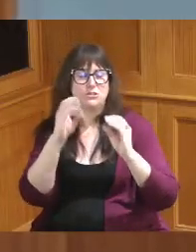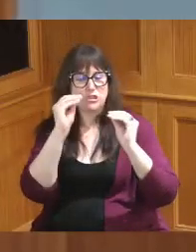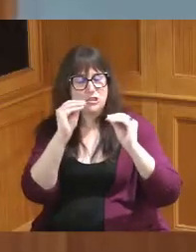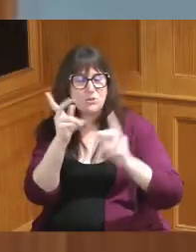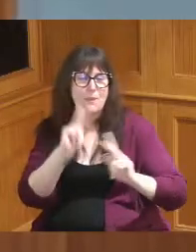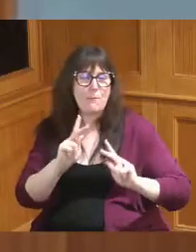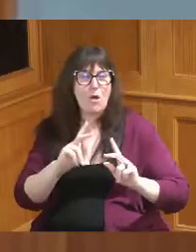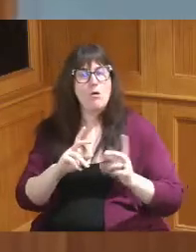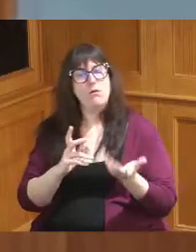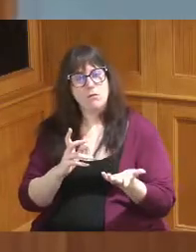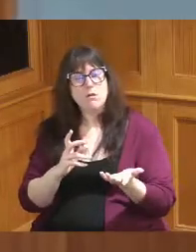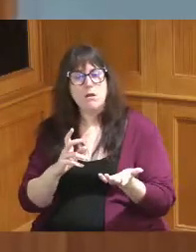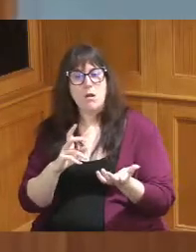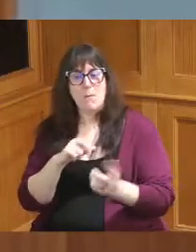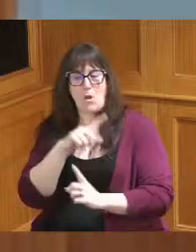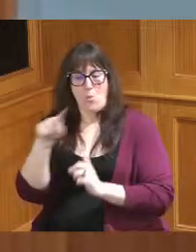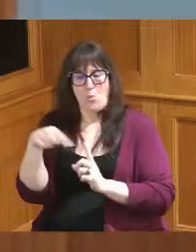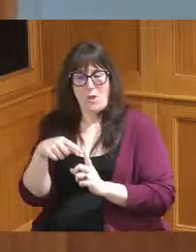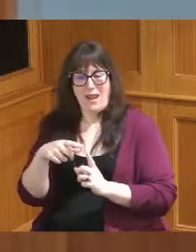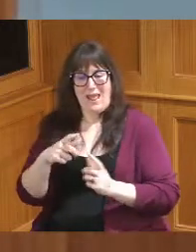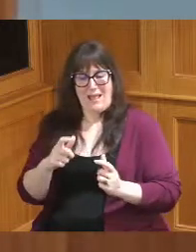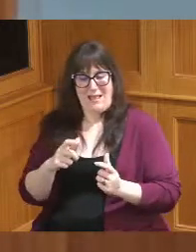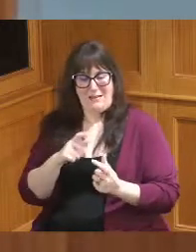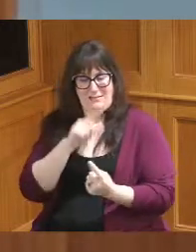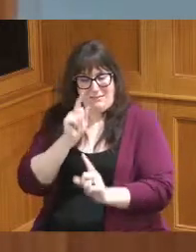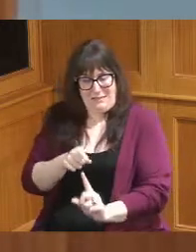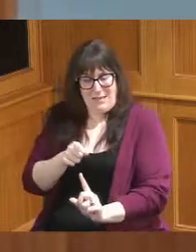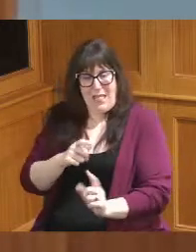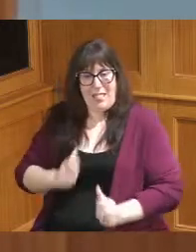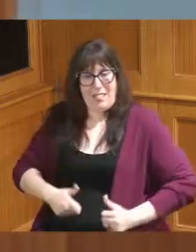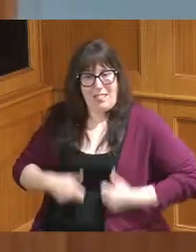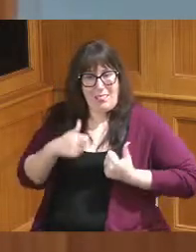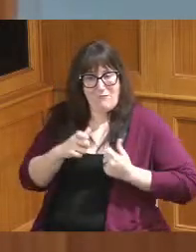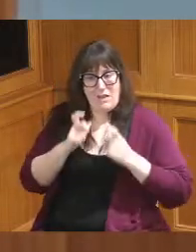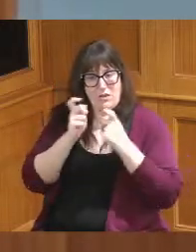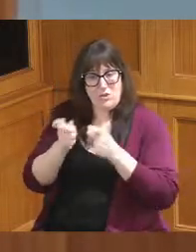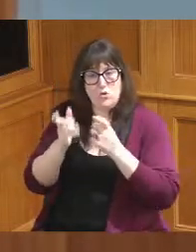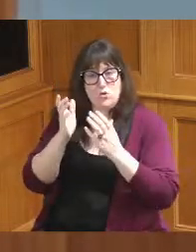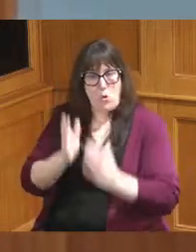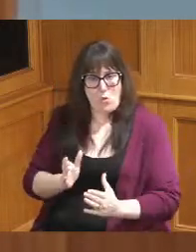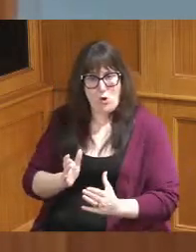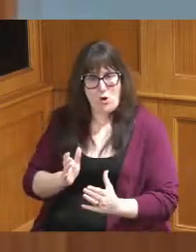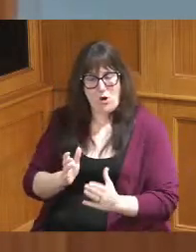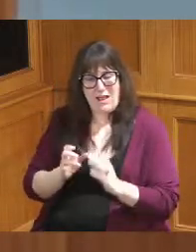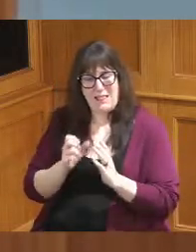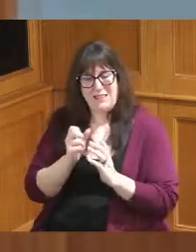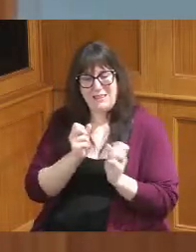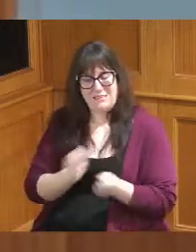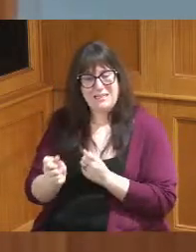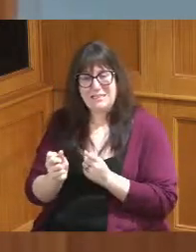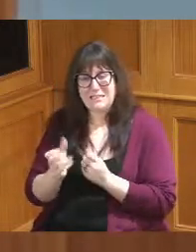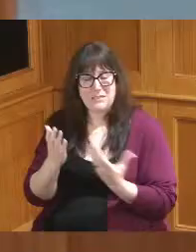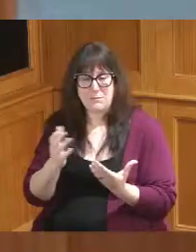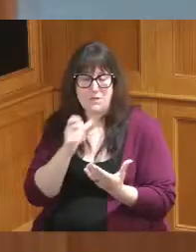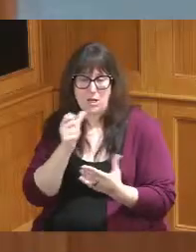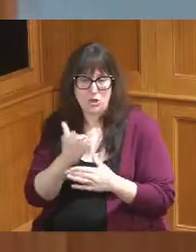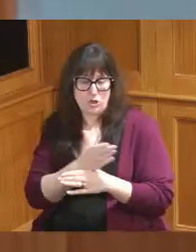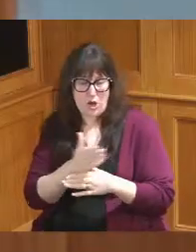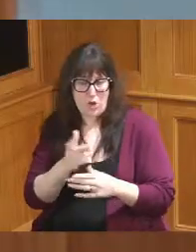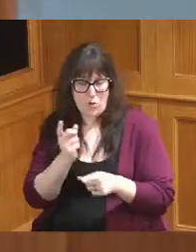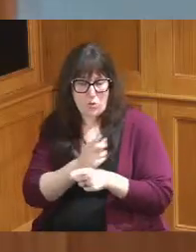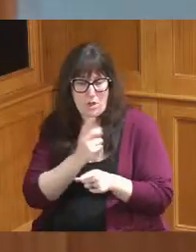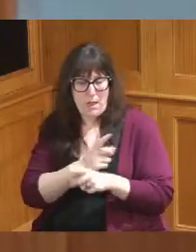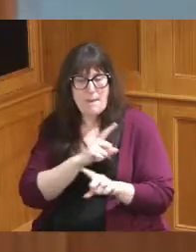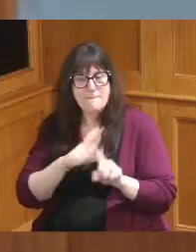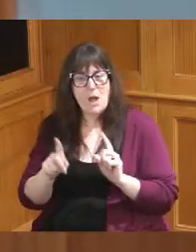mistrust. But when it comes to living donors, I know these statistics weren't shared and I may share them incorrectly, but when you think about over 100,000